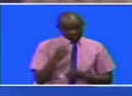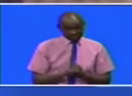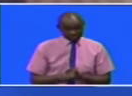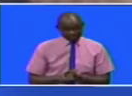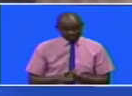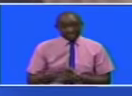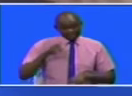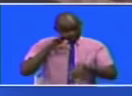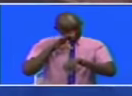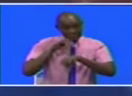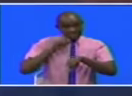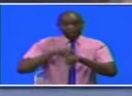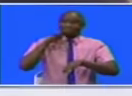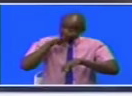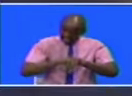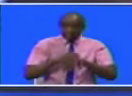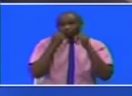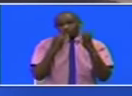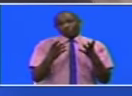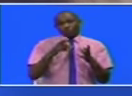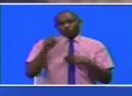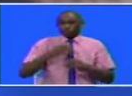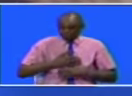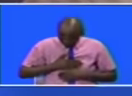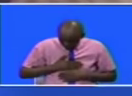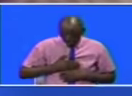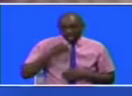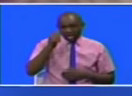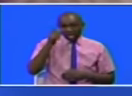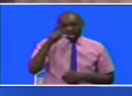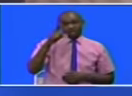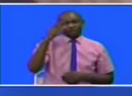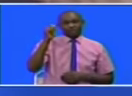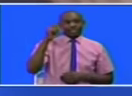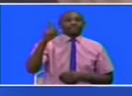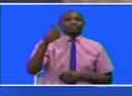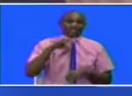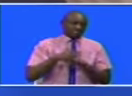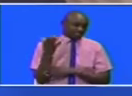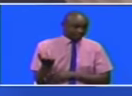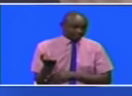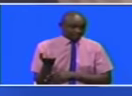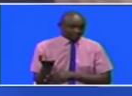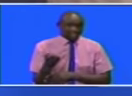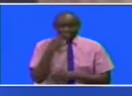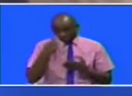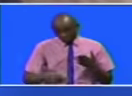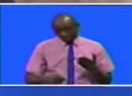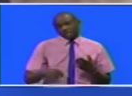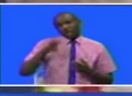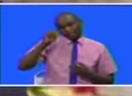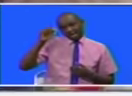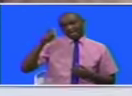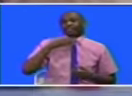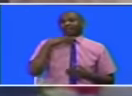is when I got the message from Mheshimiwa Alfred Keter and Sophie that Mark